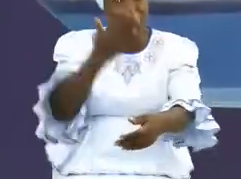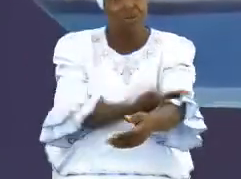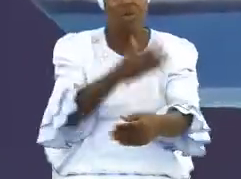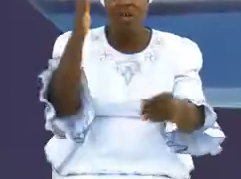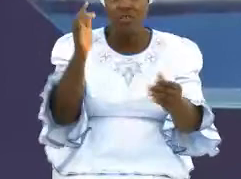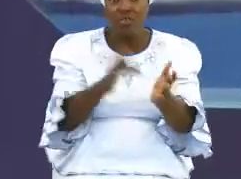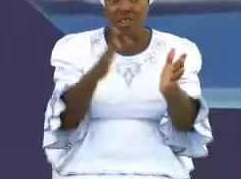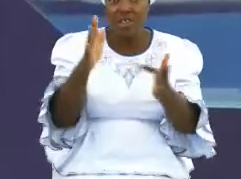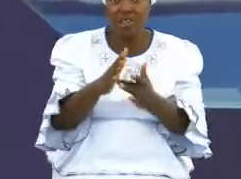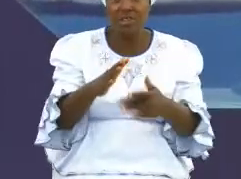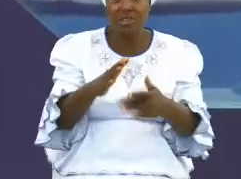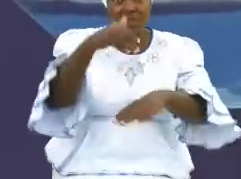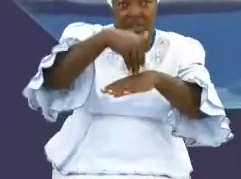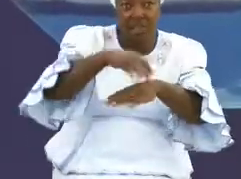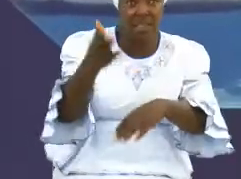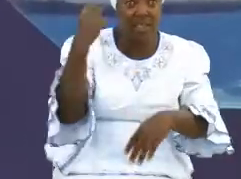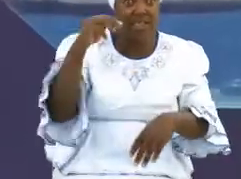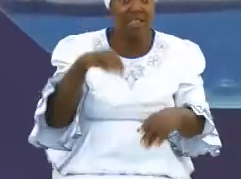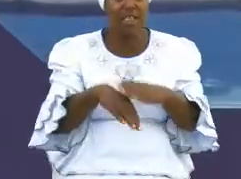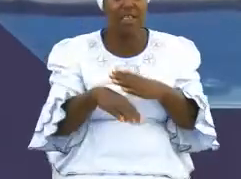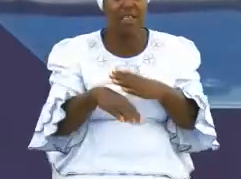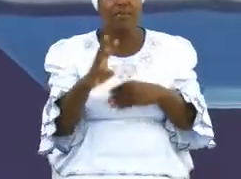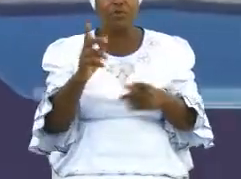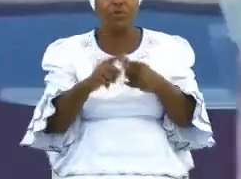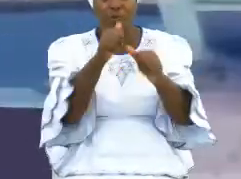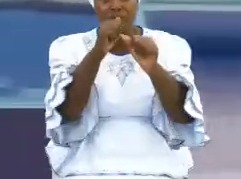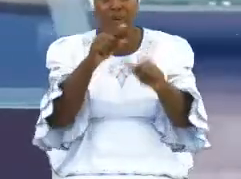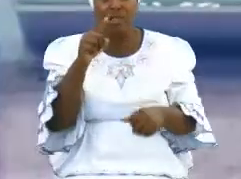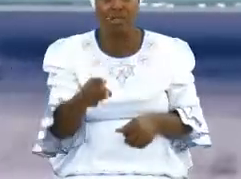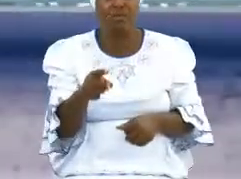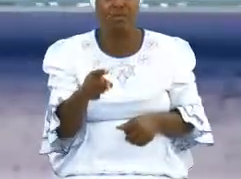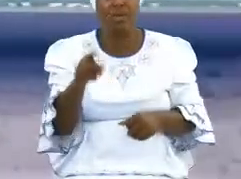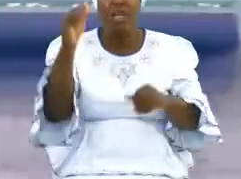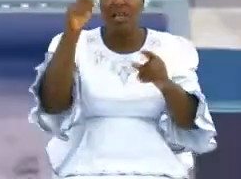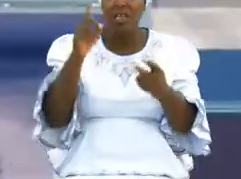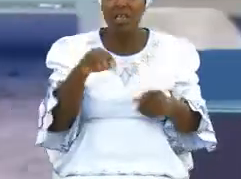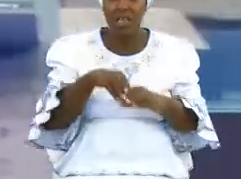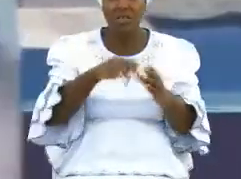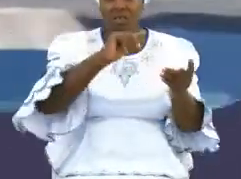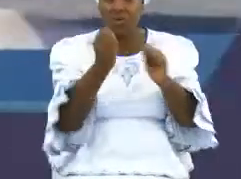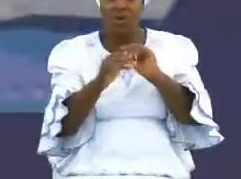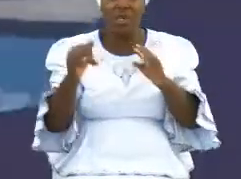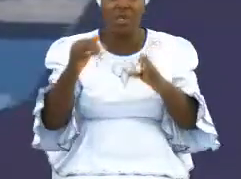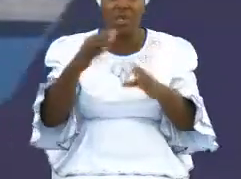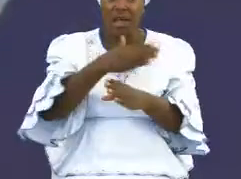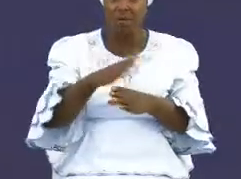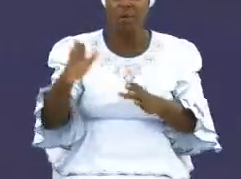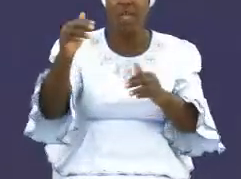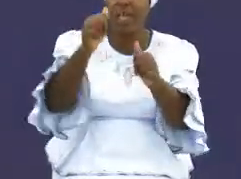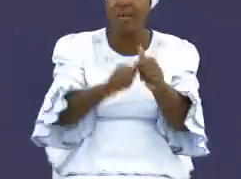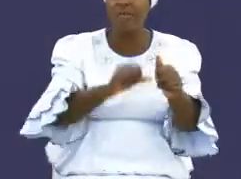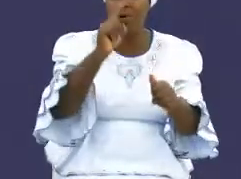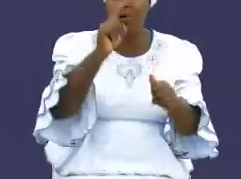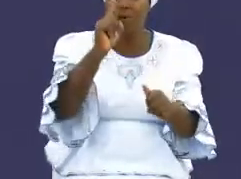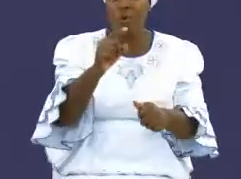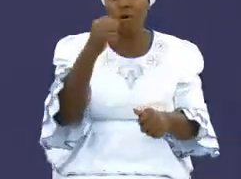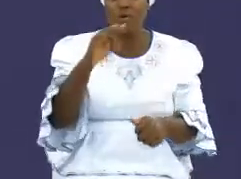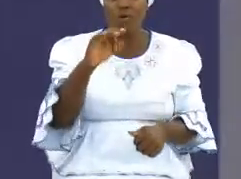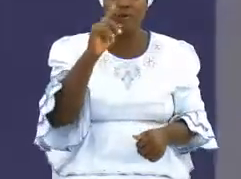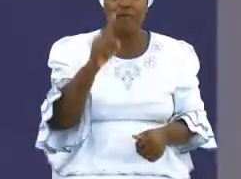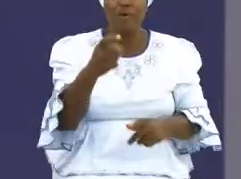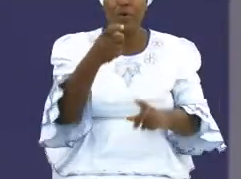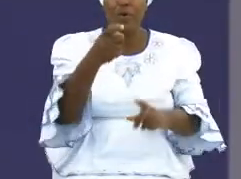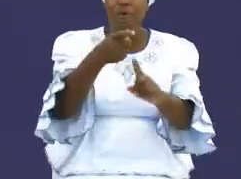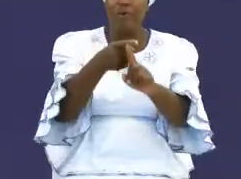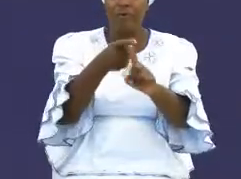sent him to bless you in turning away every one of you